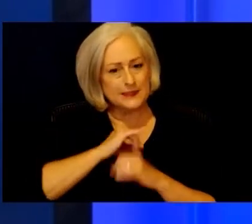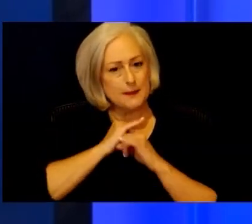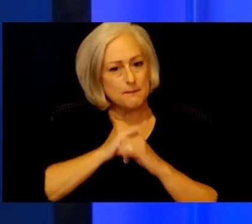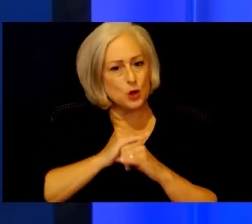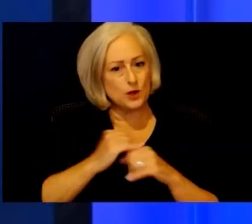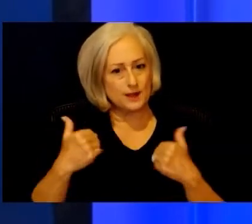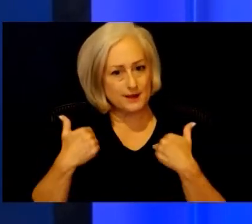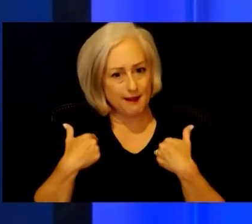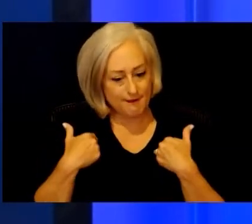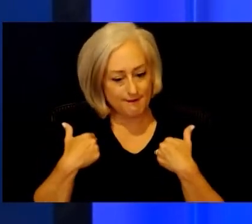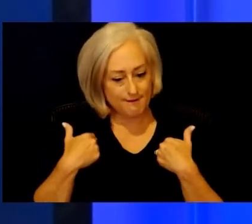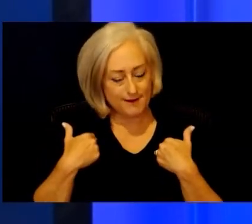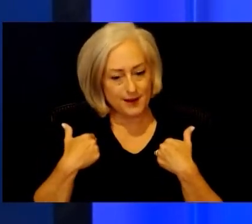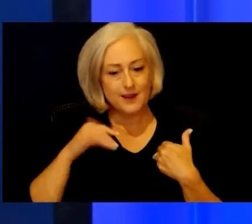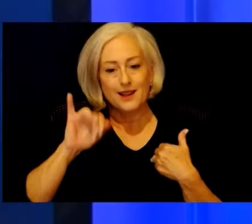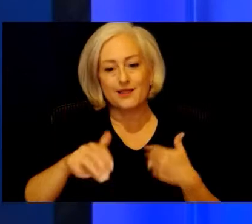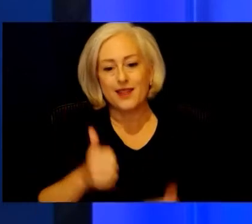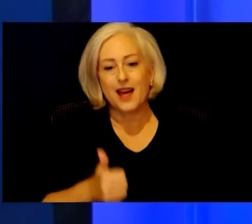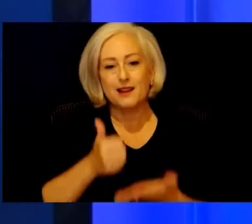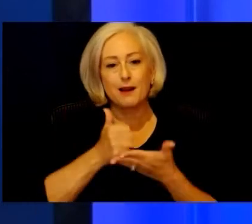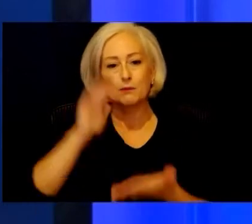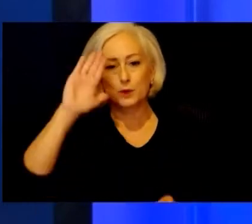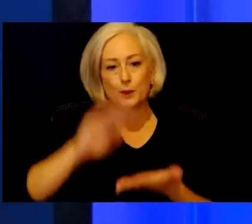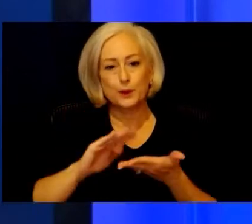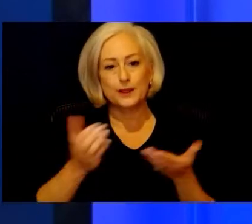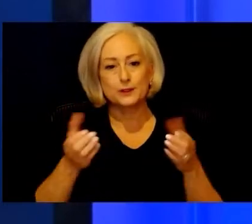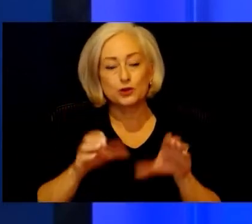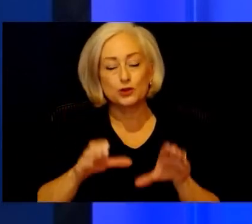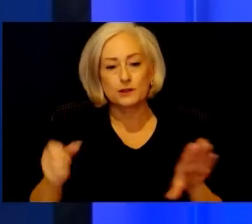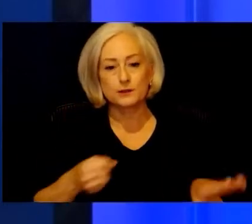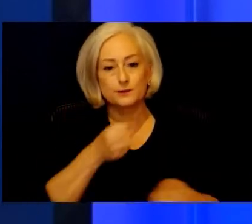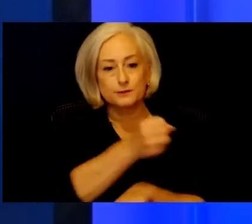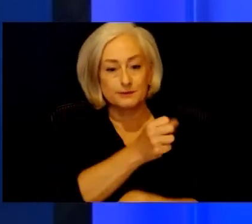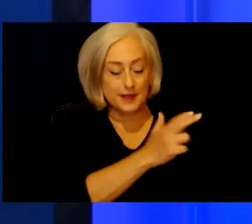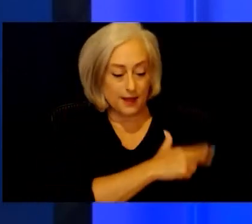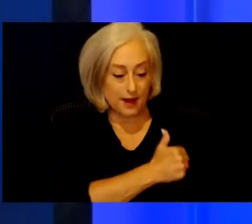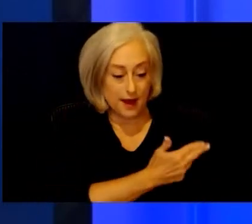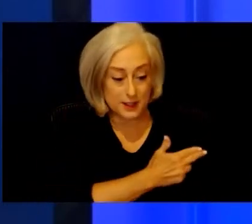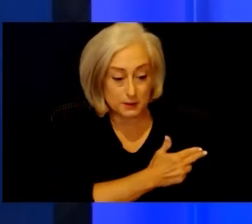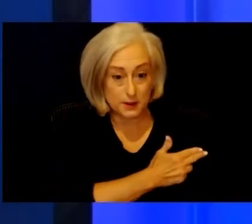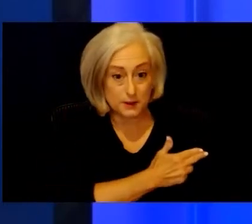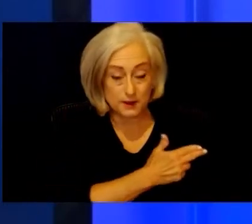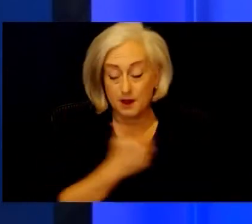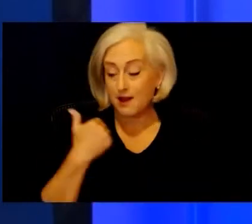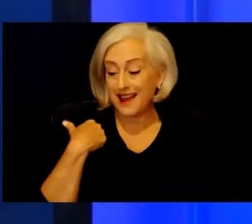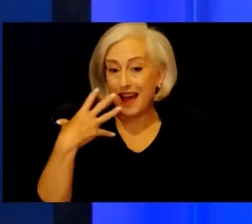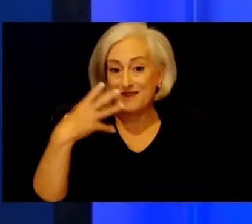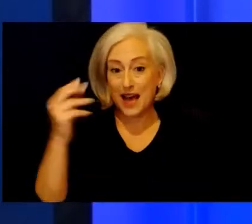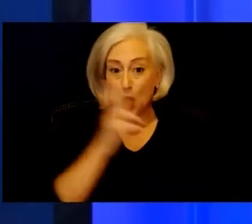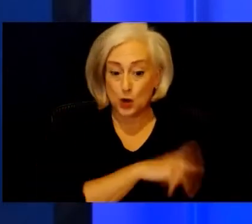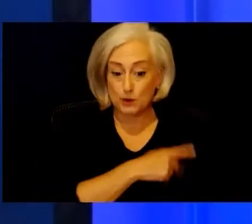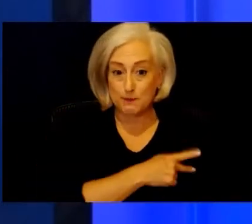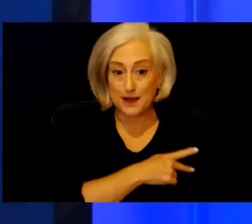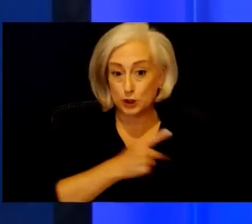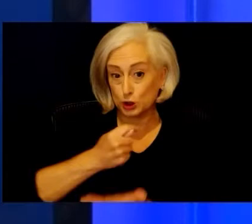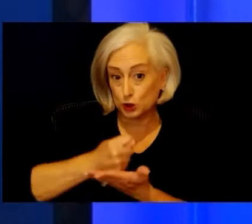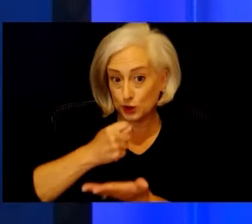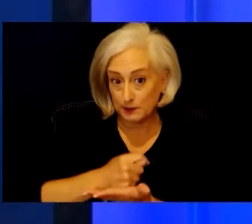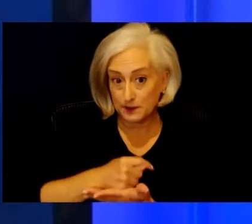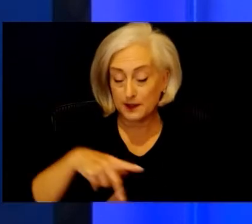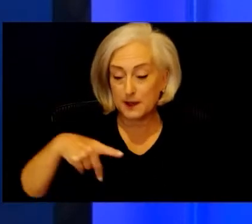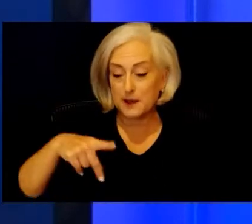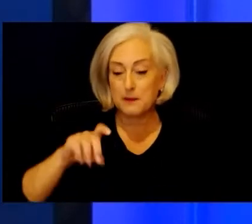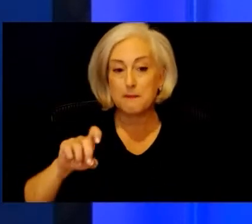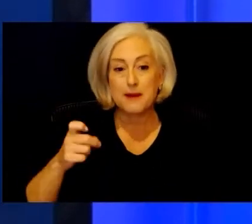to the hospital. In addition, we know we have those outpatient treatments. Paxlovid is certainly preferred, but we know monoclonal antibodies also